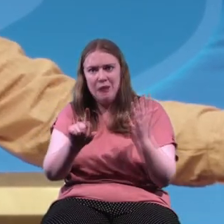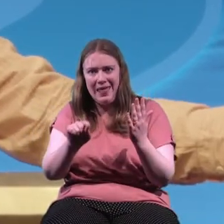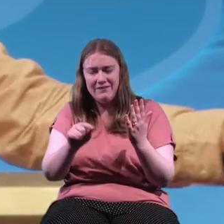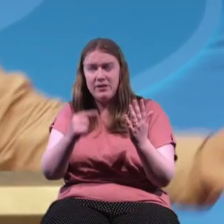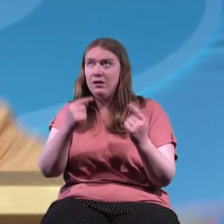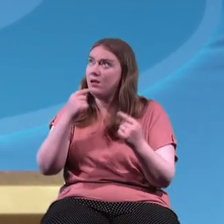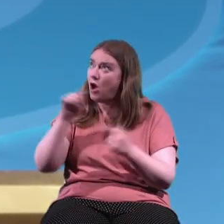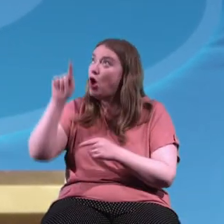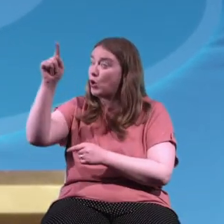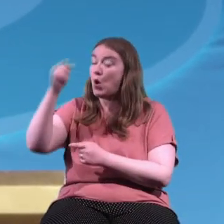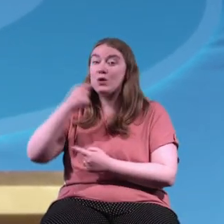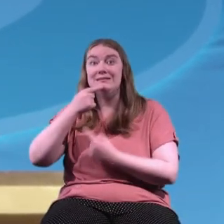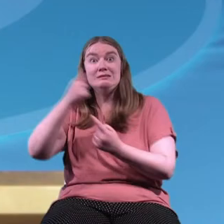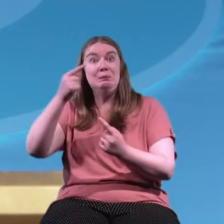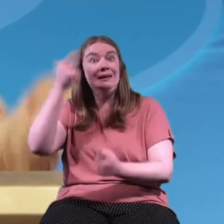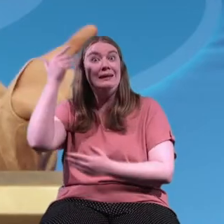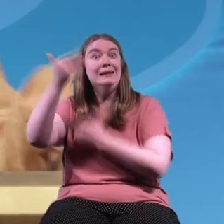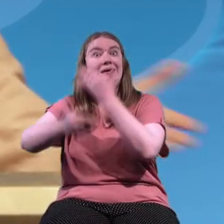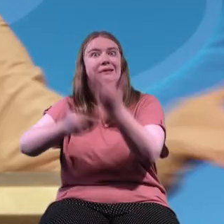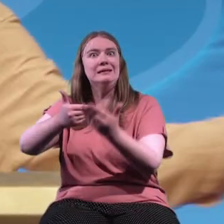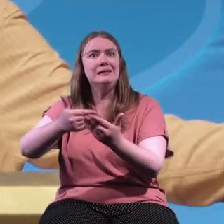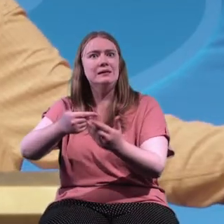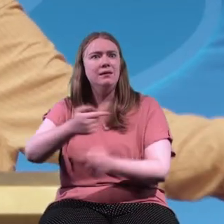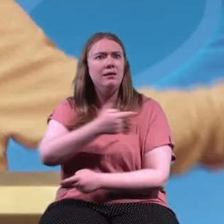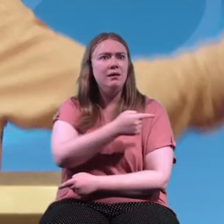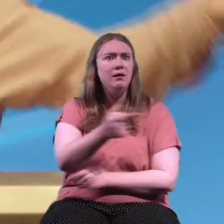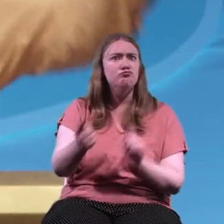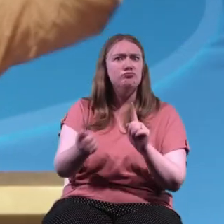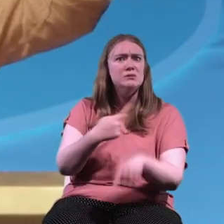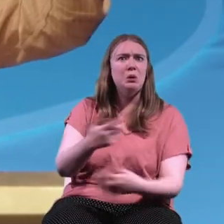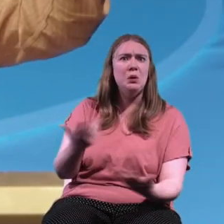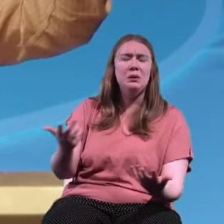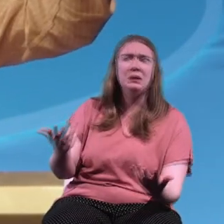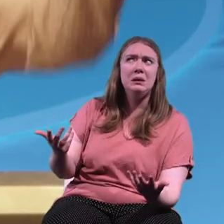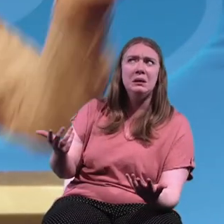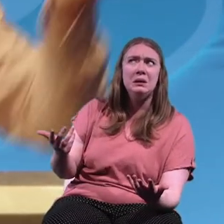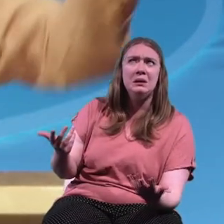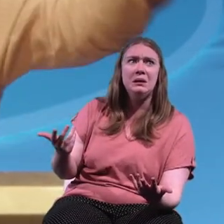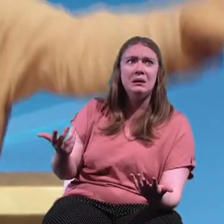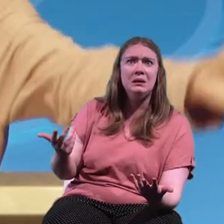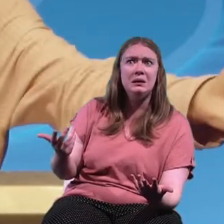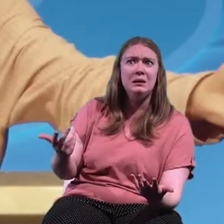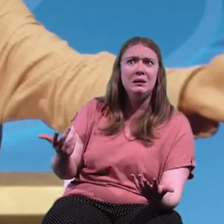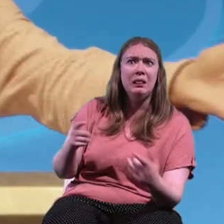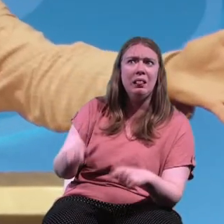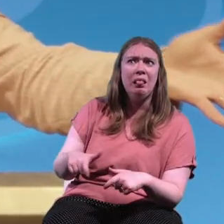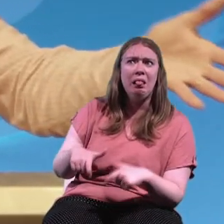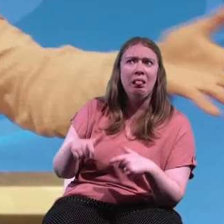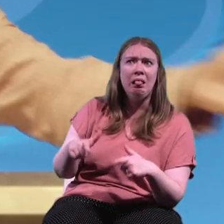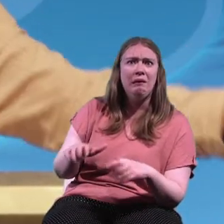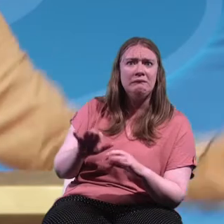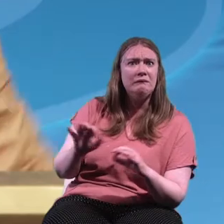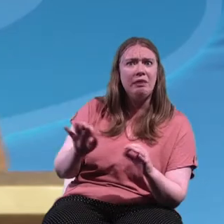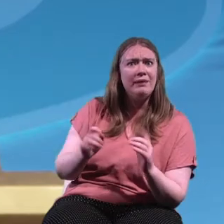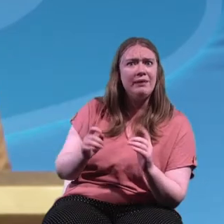but there's no response. We're kind of left with that word, if. If you hear God's